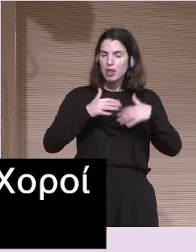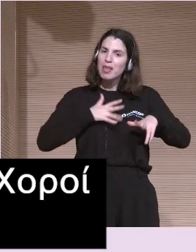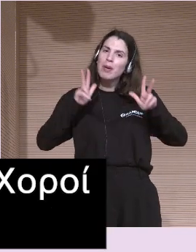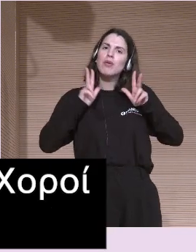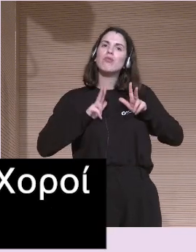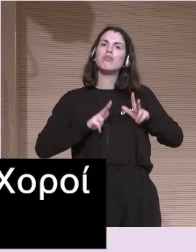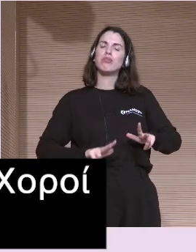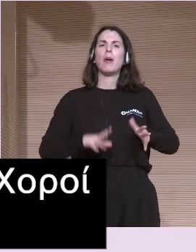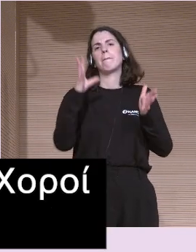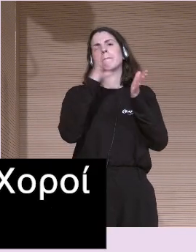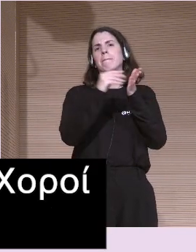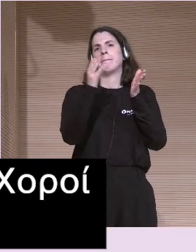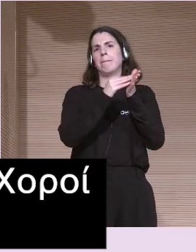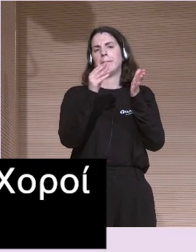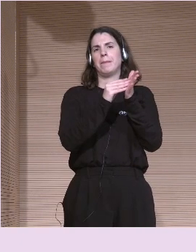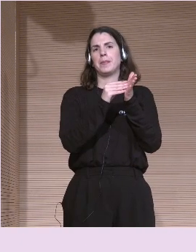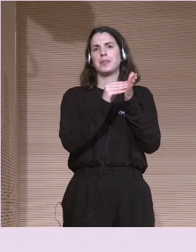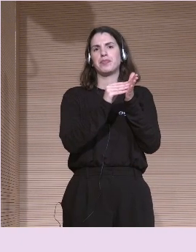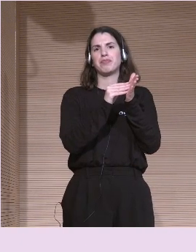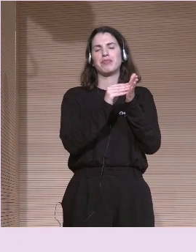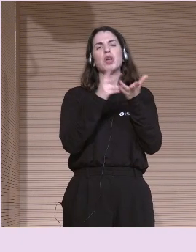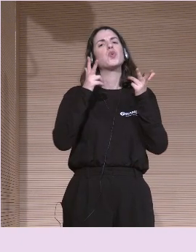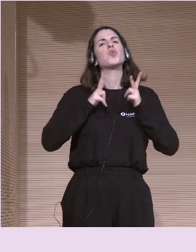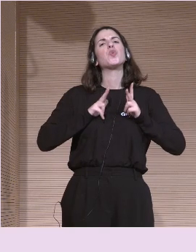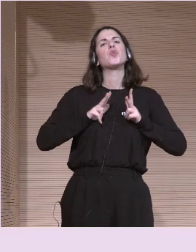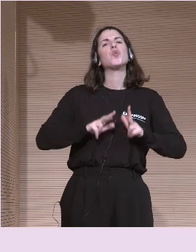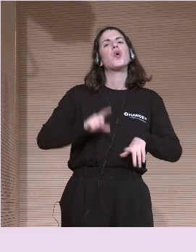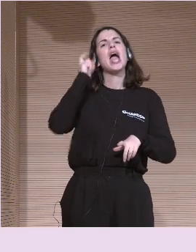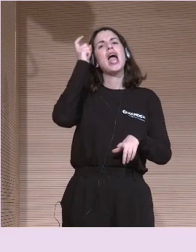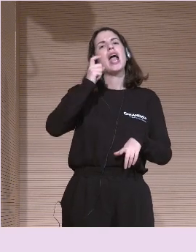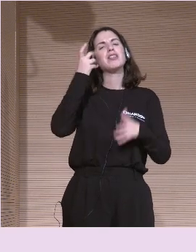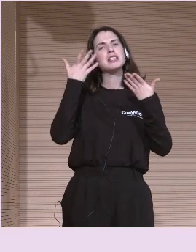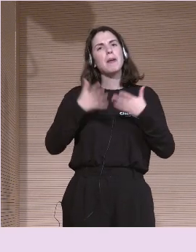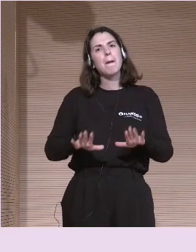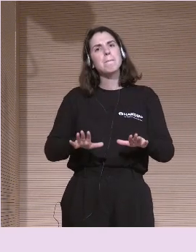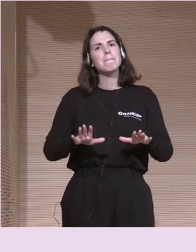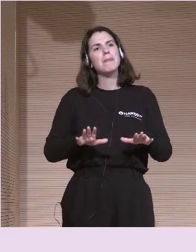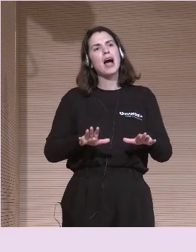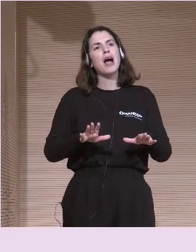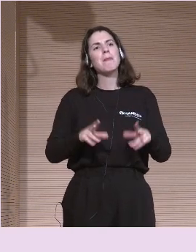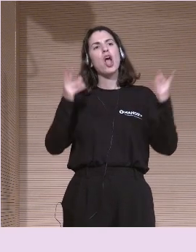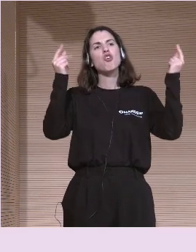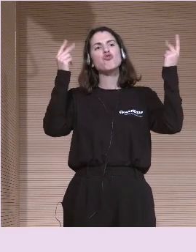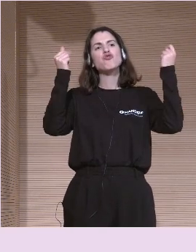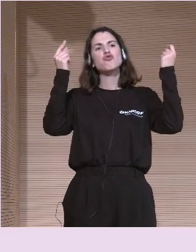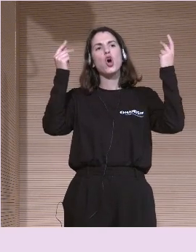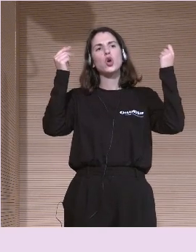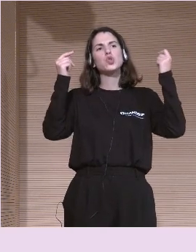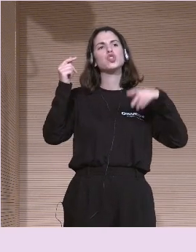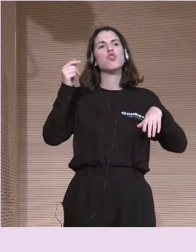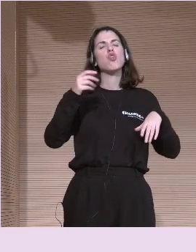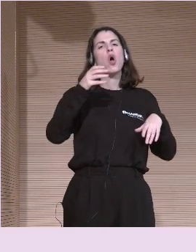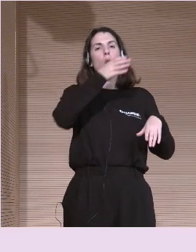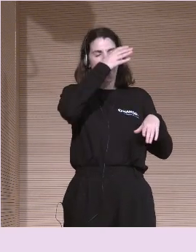quite exuberant programming, Colombian dancing. There are lots of activities in the museum. It's quite a kind of vibrant living place. So there are things like this that you can